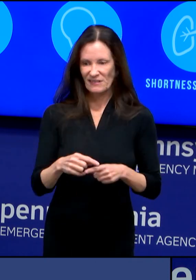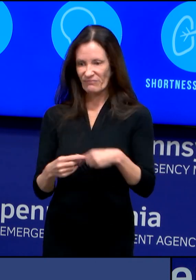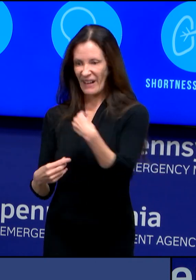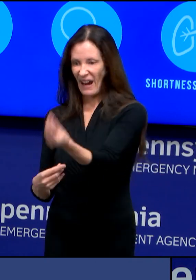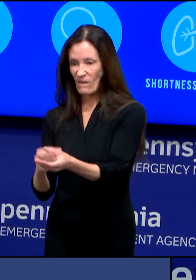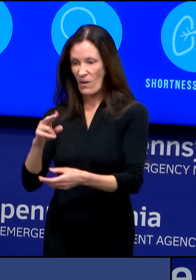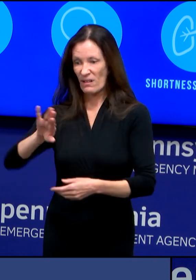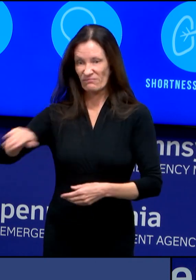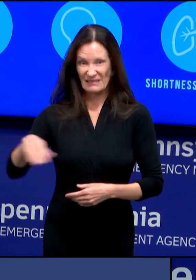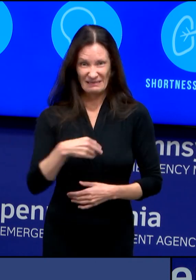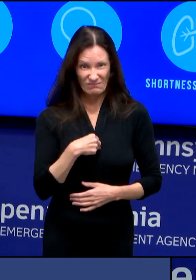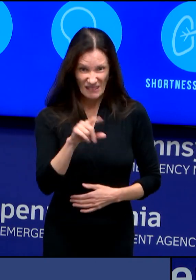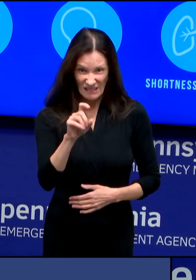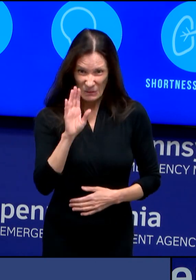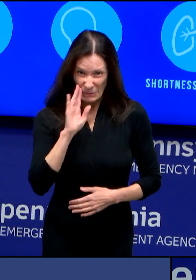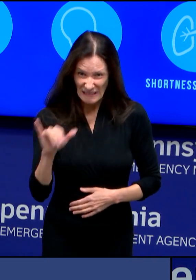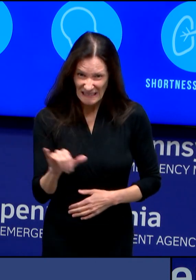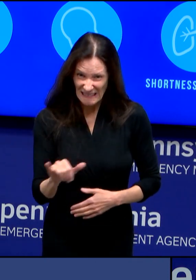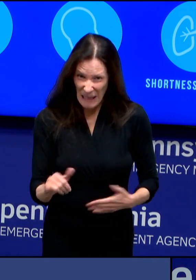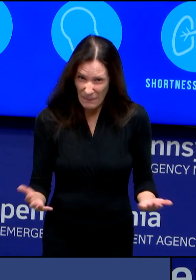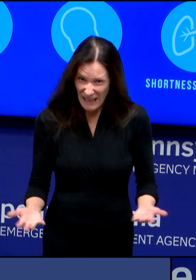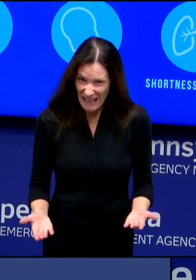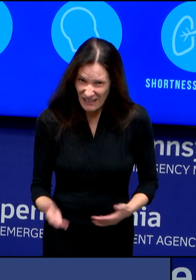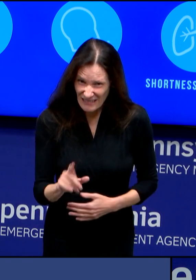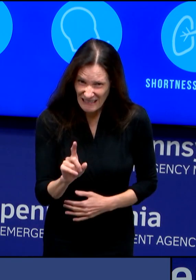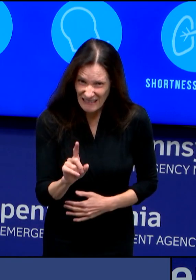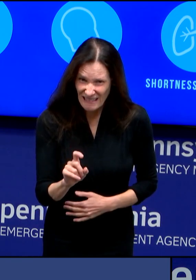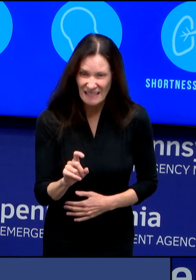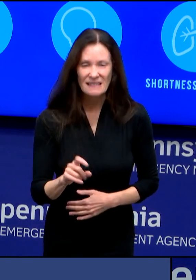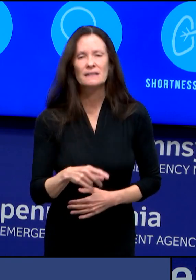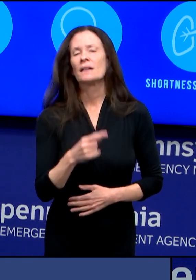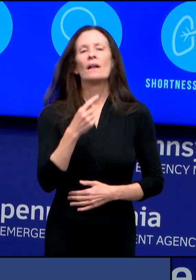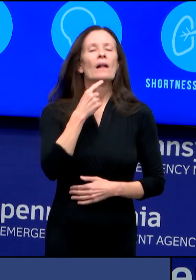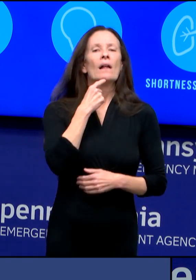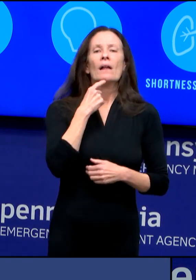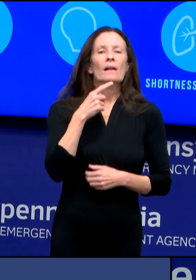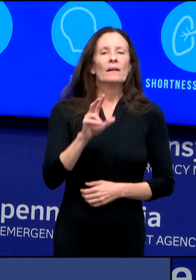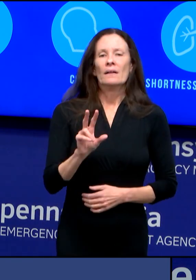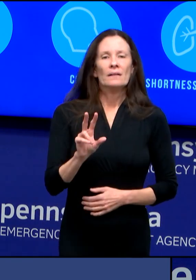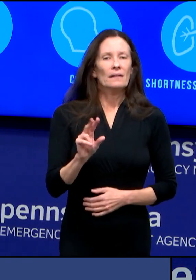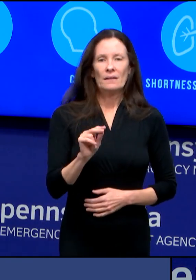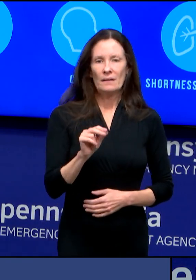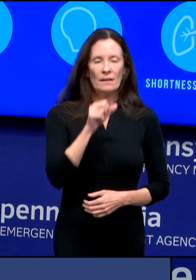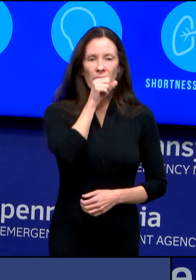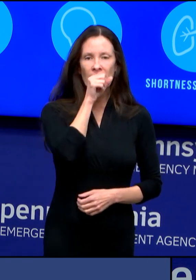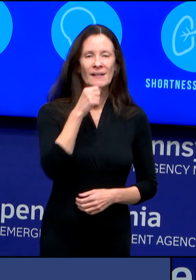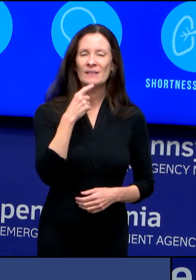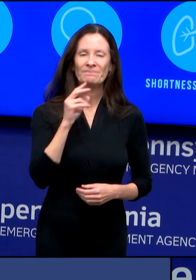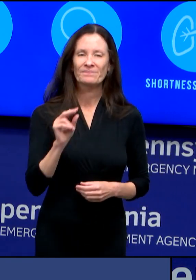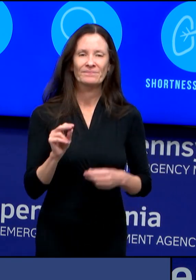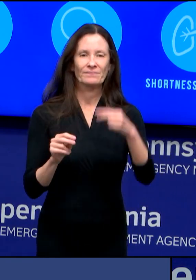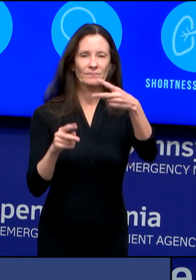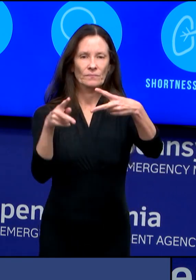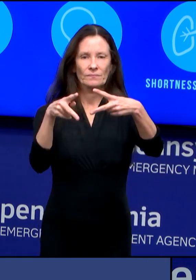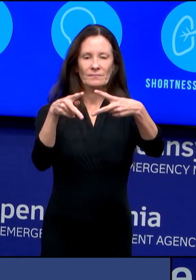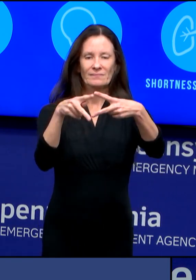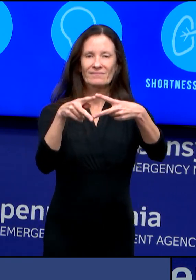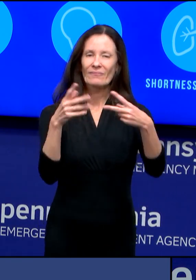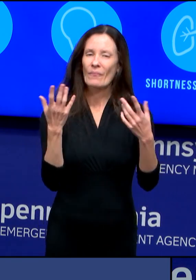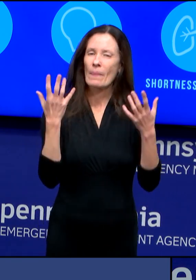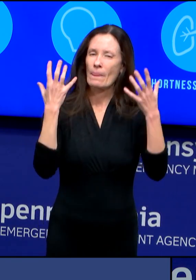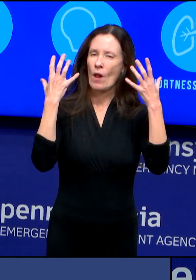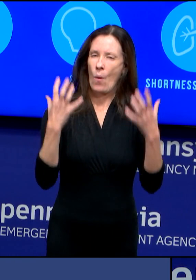efforts. One is the prevention and mitigation efforts that we've been talking about throughout this press conference. The second